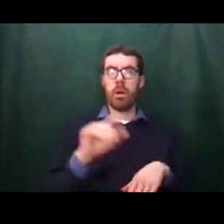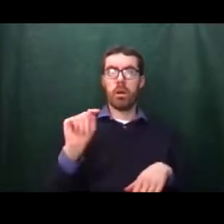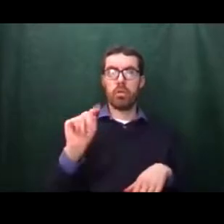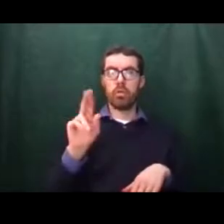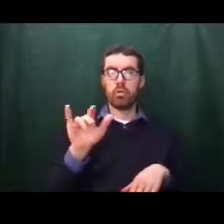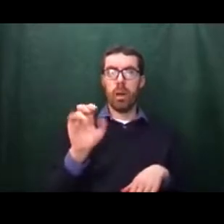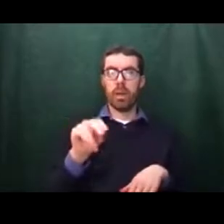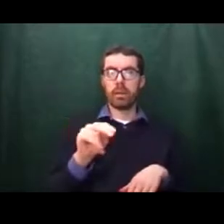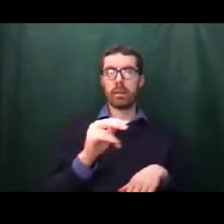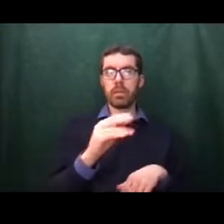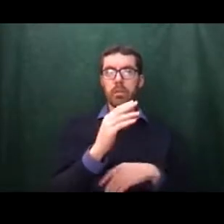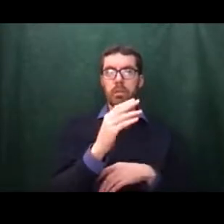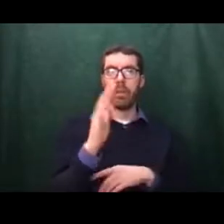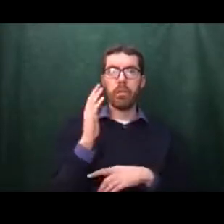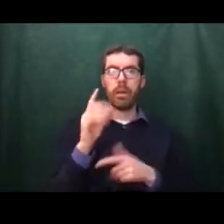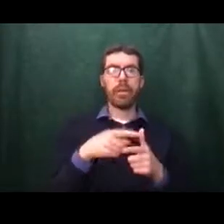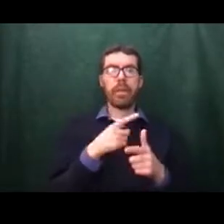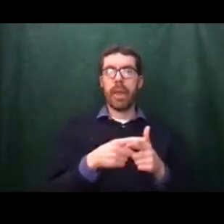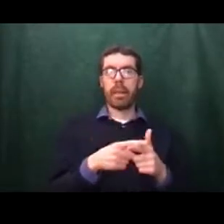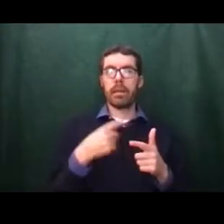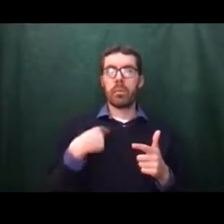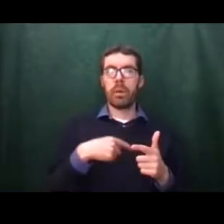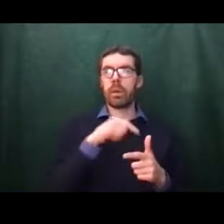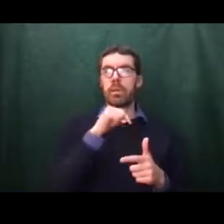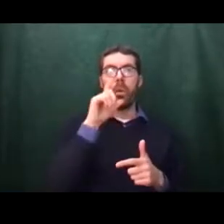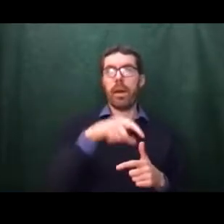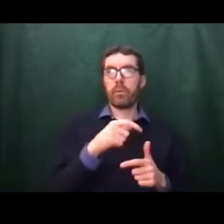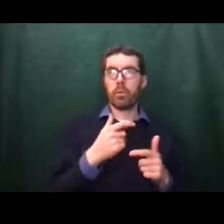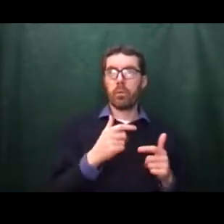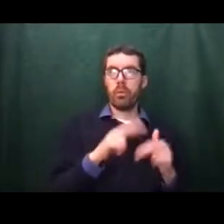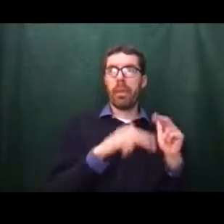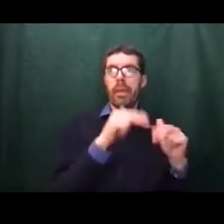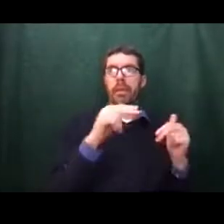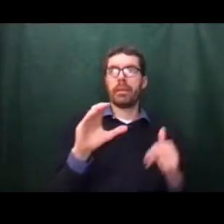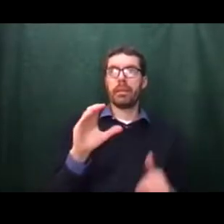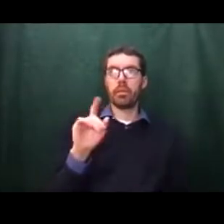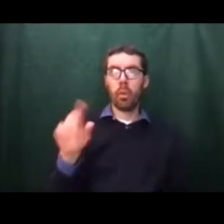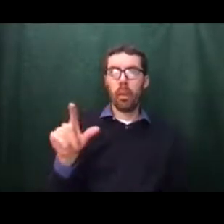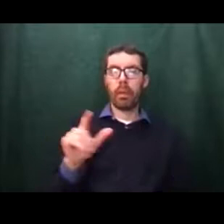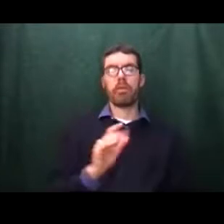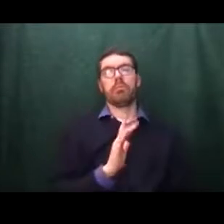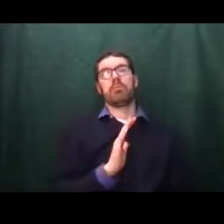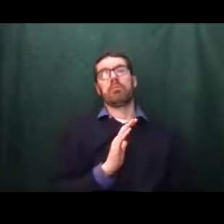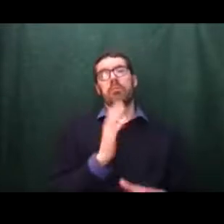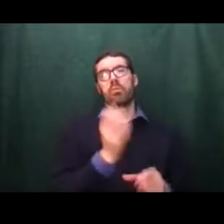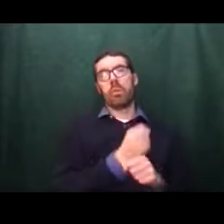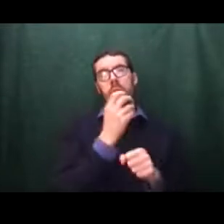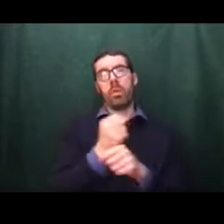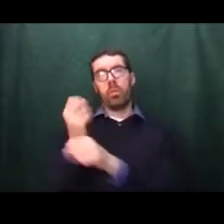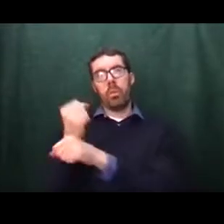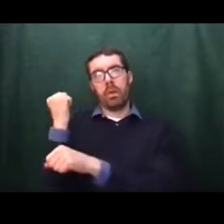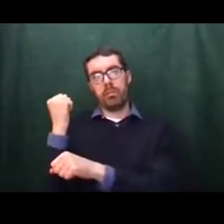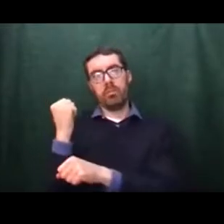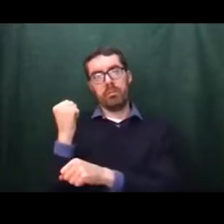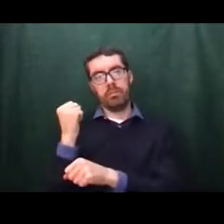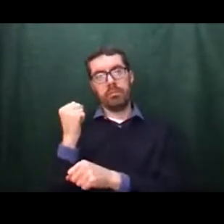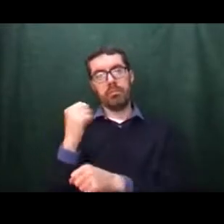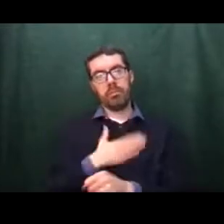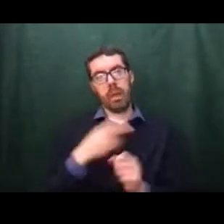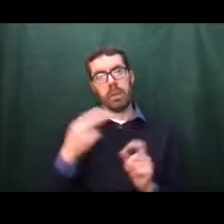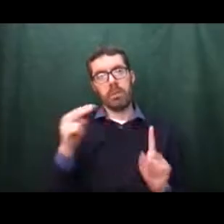water, so we didn't have to build which is a win-win-win in my mind. Absolutely. So that's the type of thing that we need to